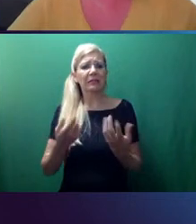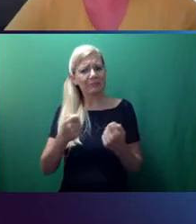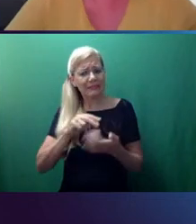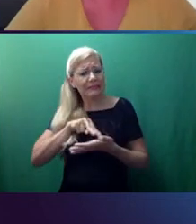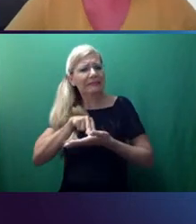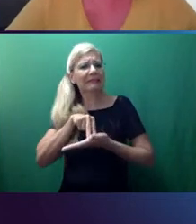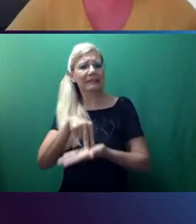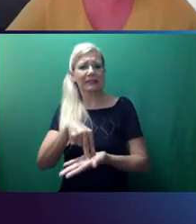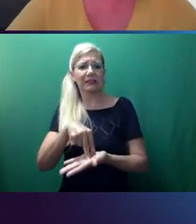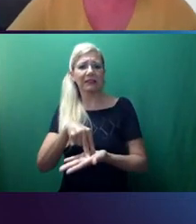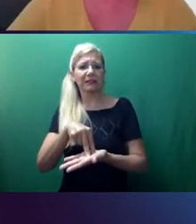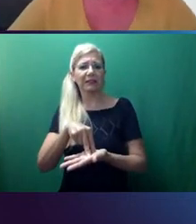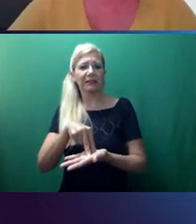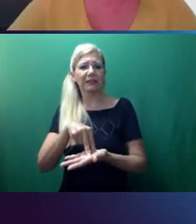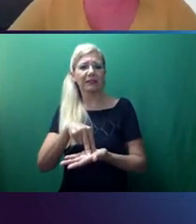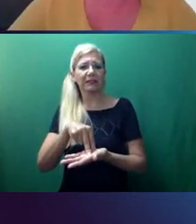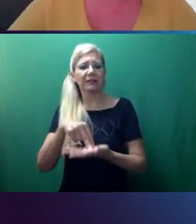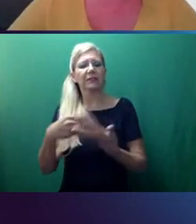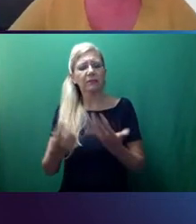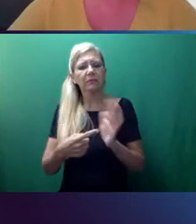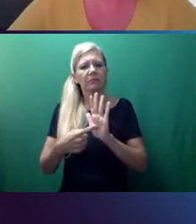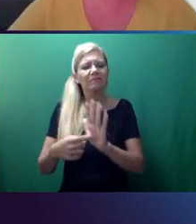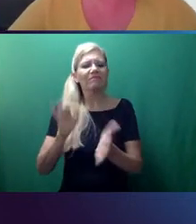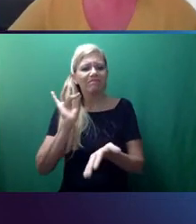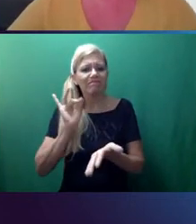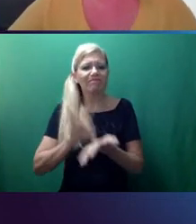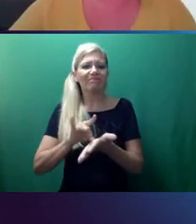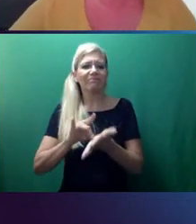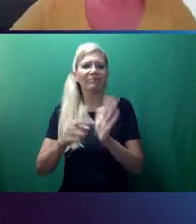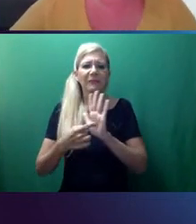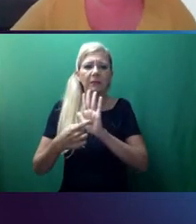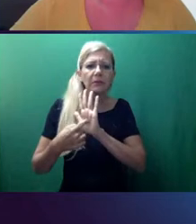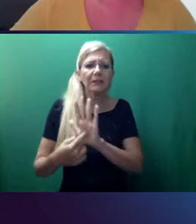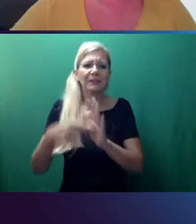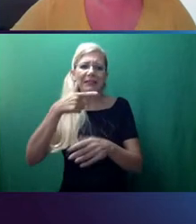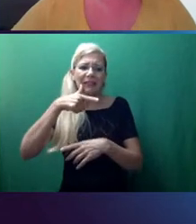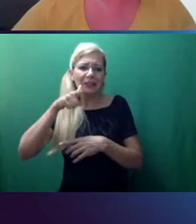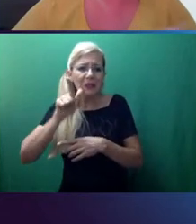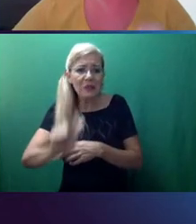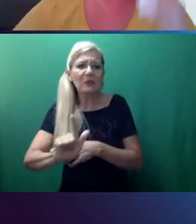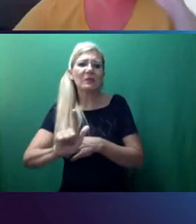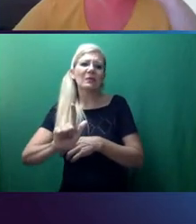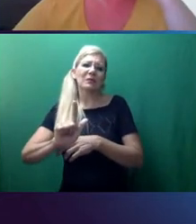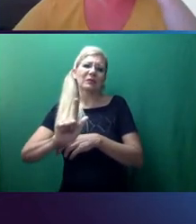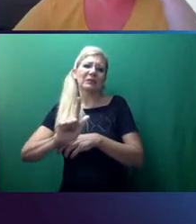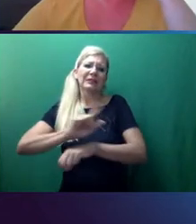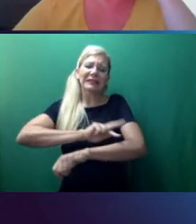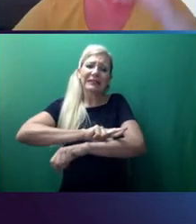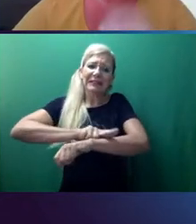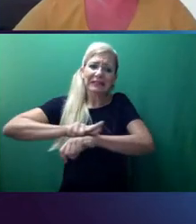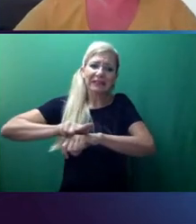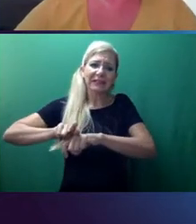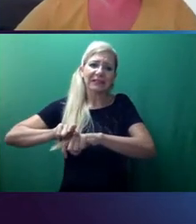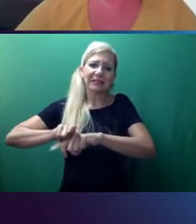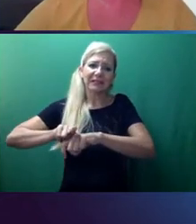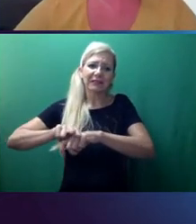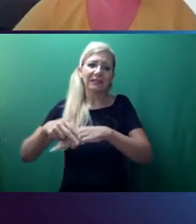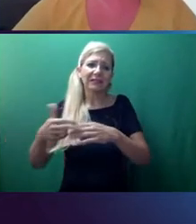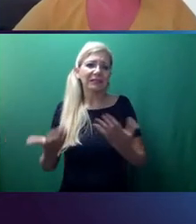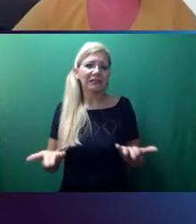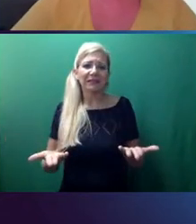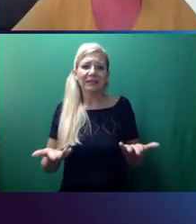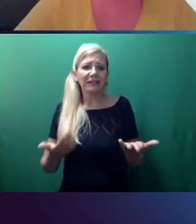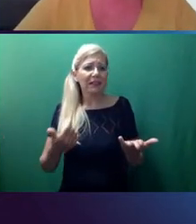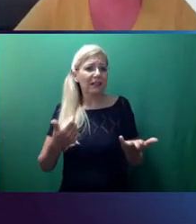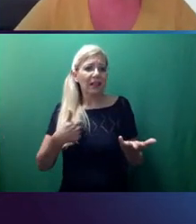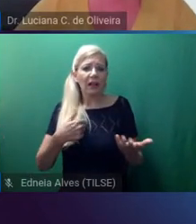is, you know, is a representation of linguistic racism. And I didn't